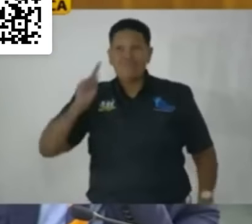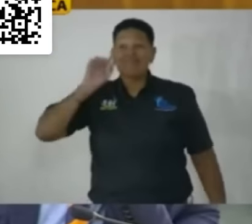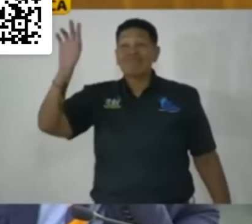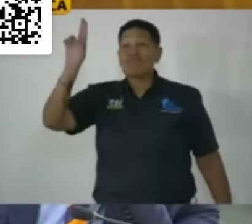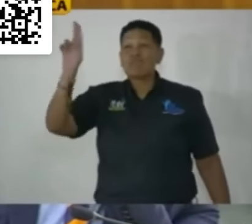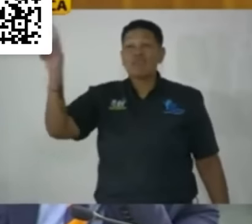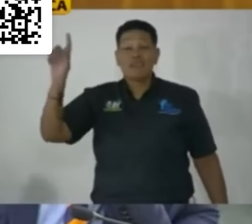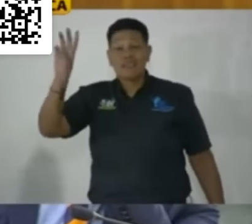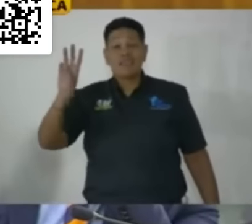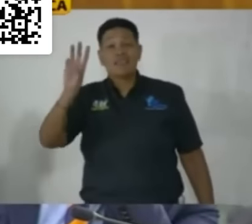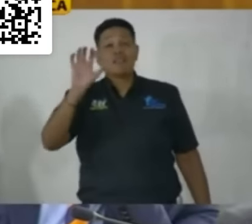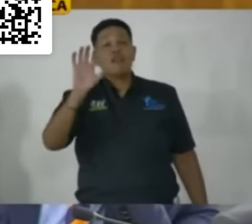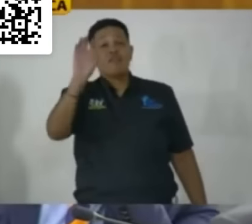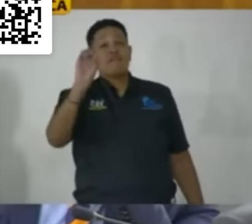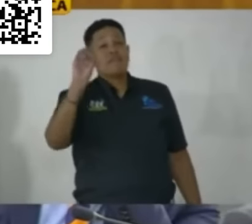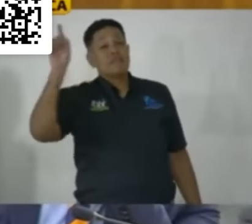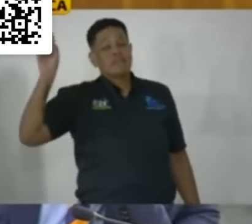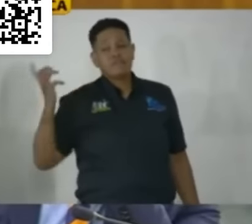650